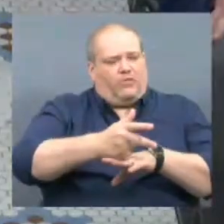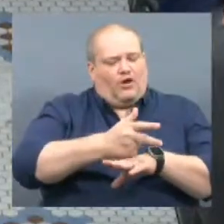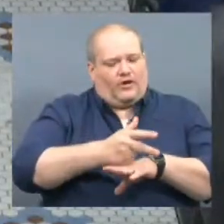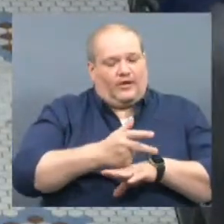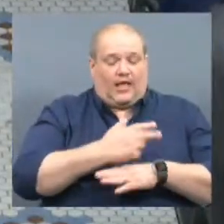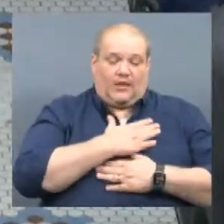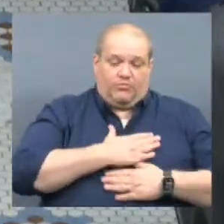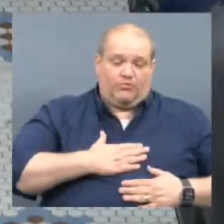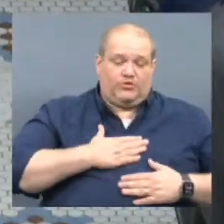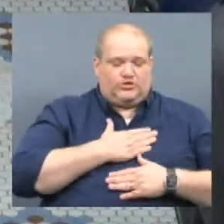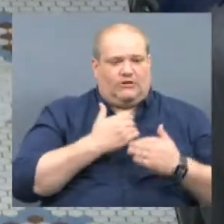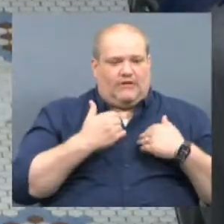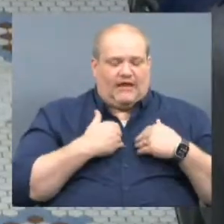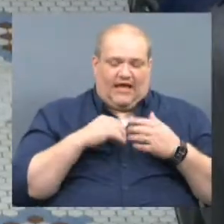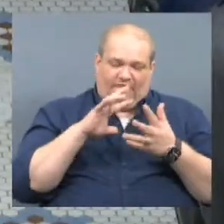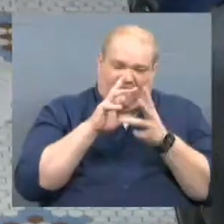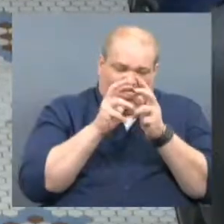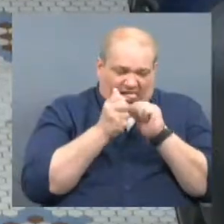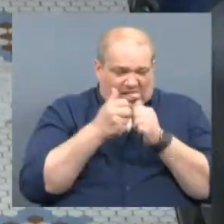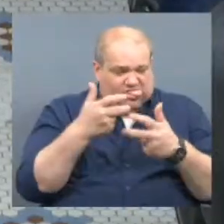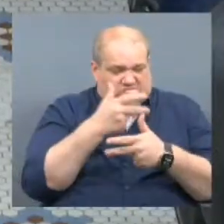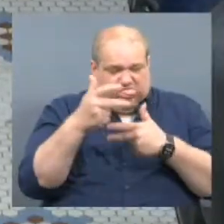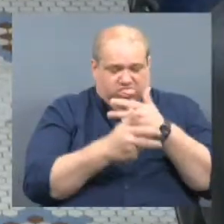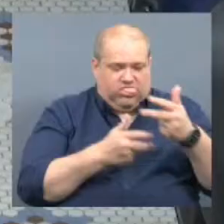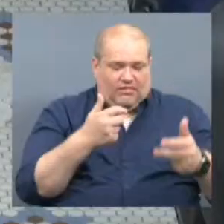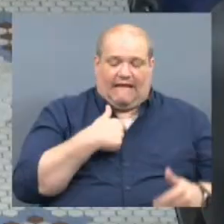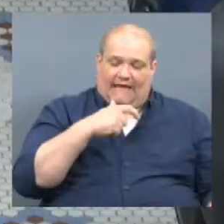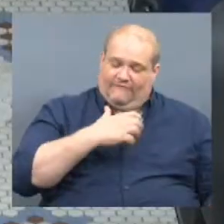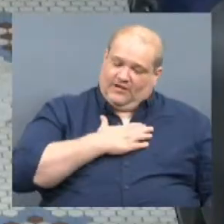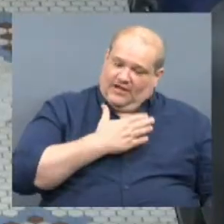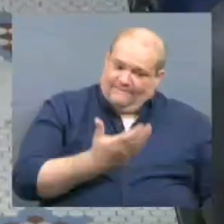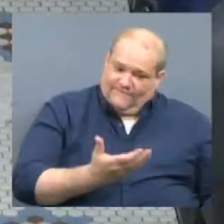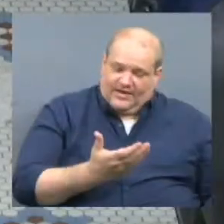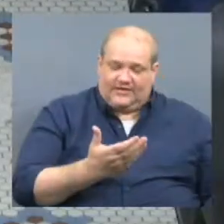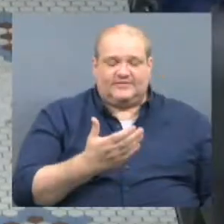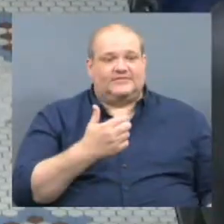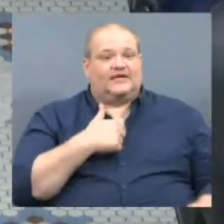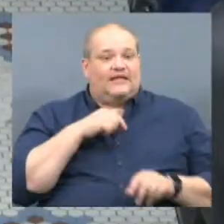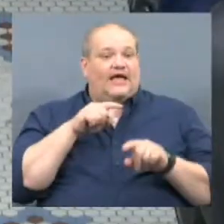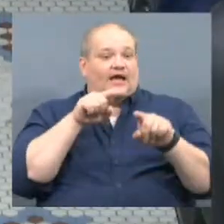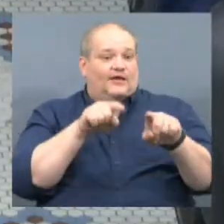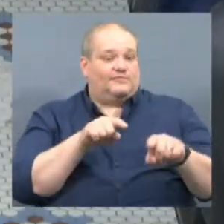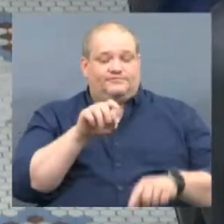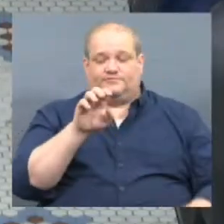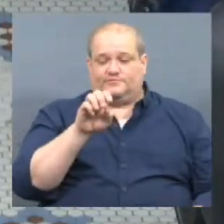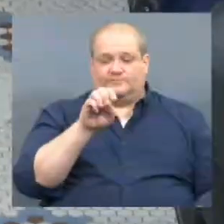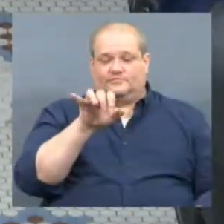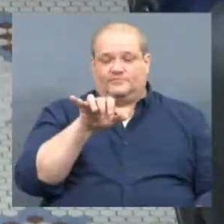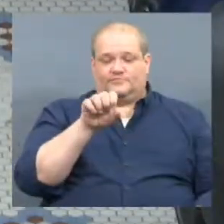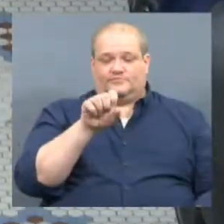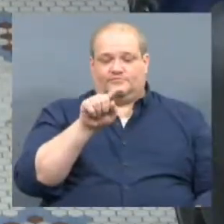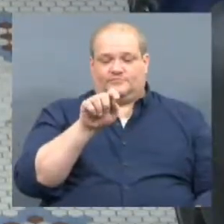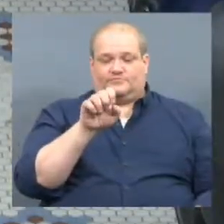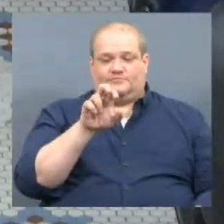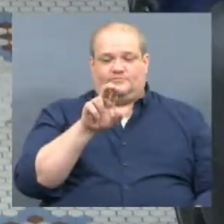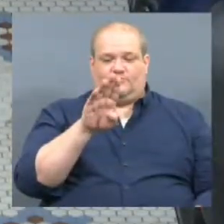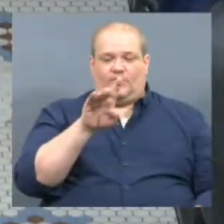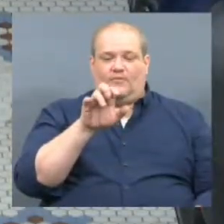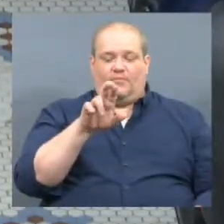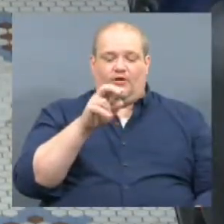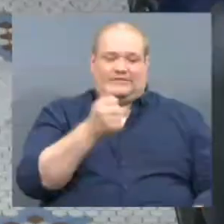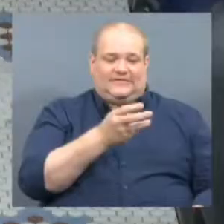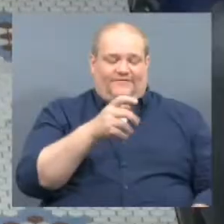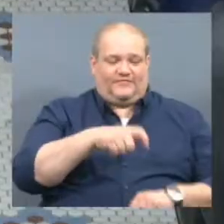that there is a lot of congestion. I have to confess that I've been to the Oyster Bar several times and enjoy